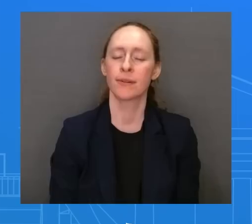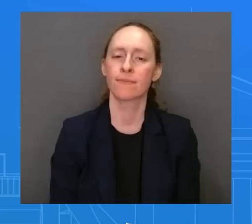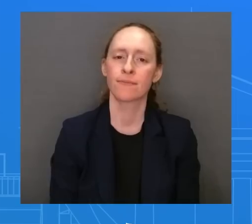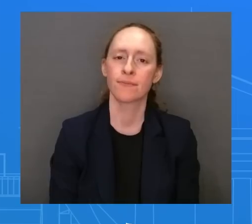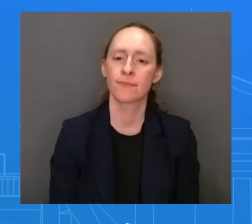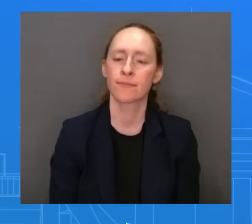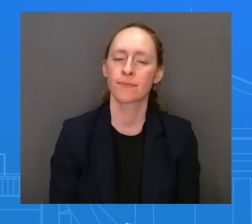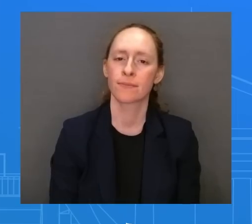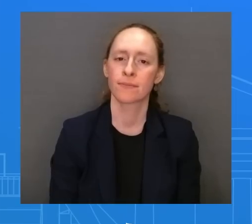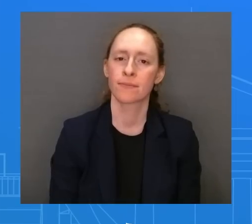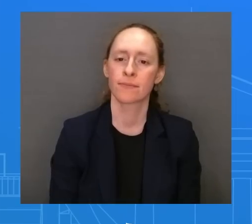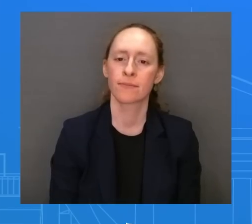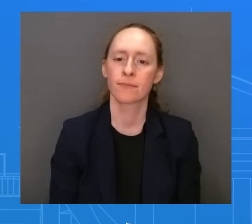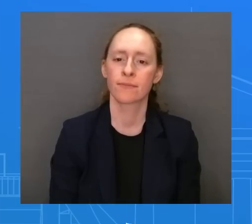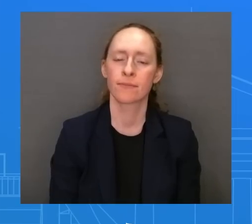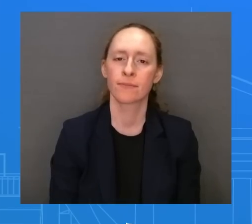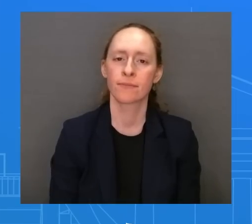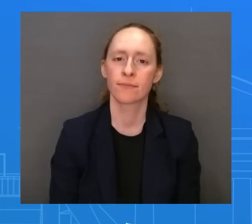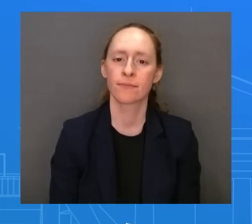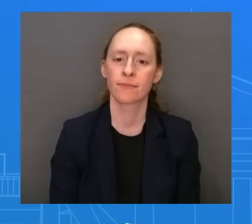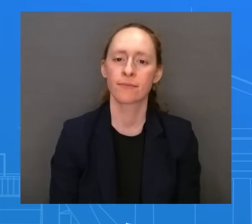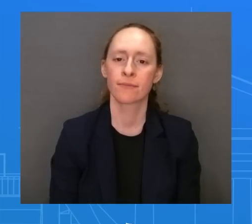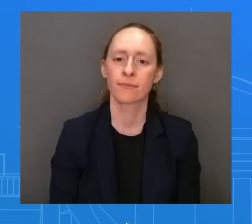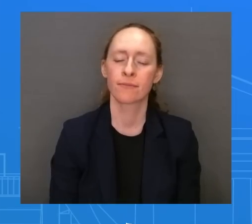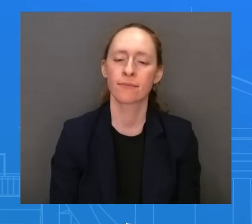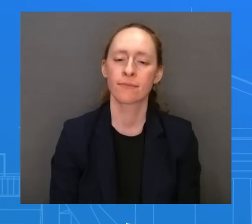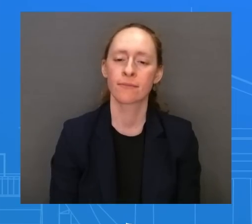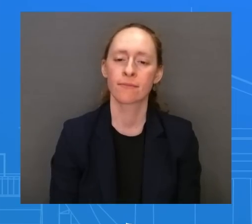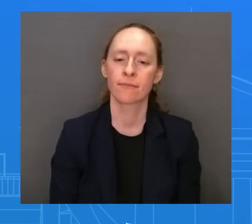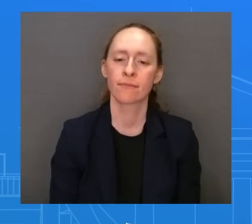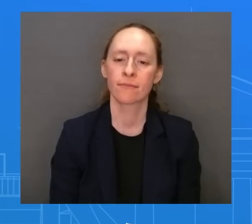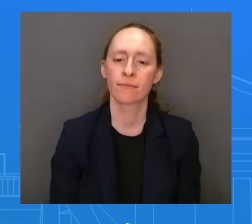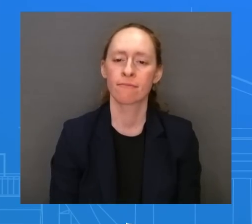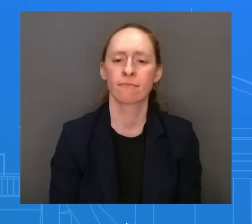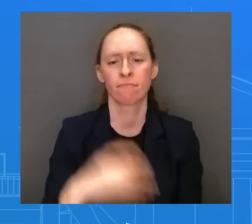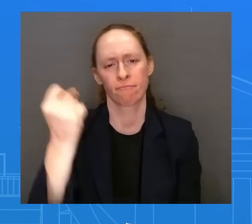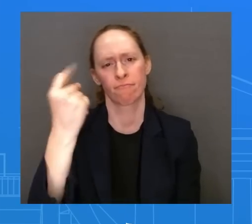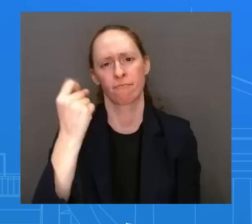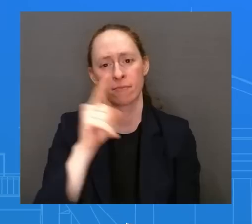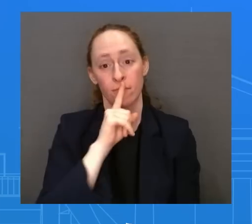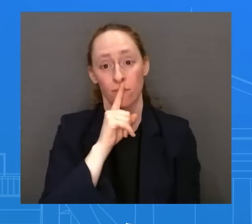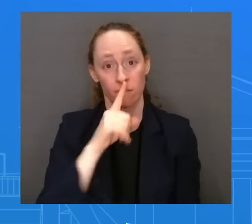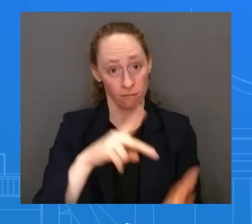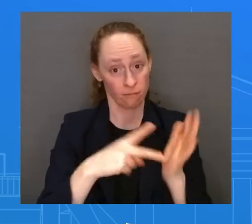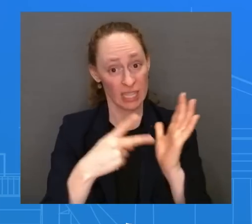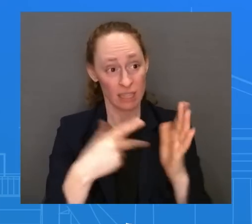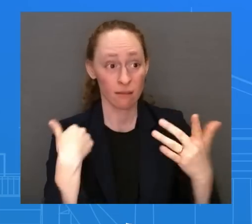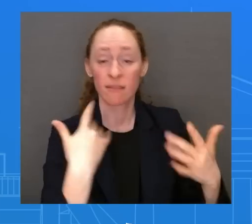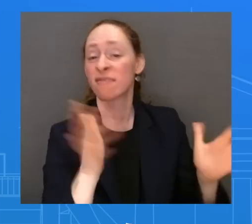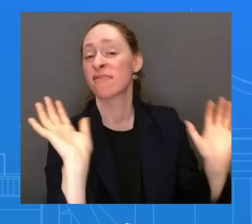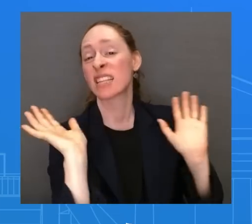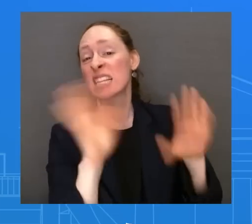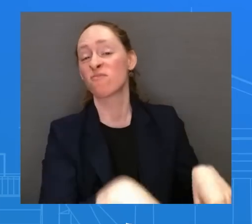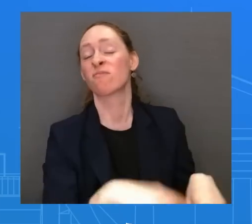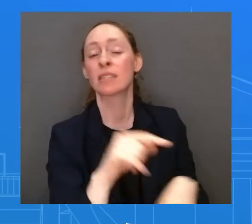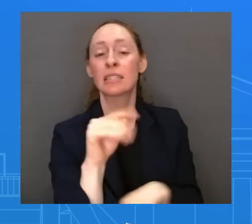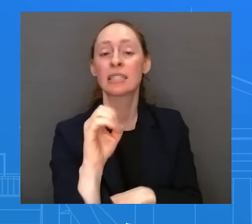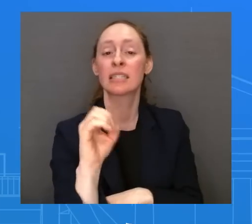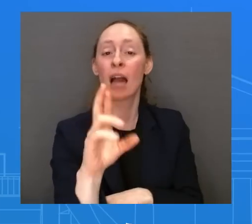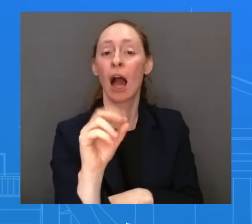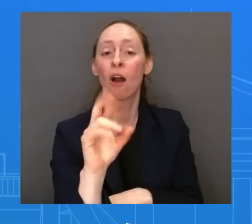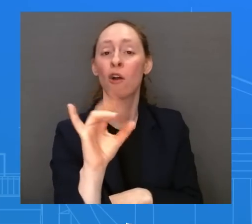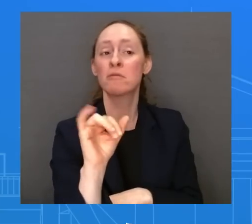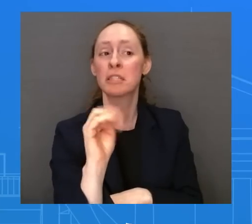effective Over the Horizon operations including those that took out the leaders of Al Qaeda and Isis al-zawahiri